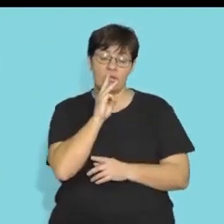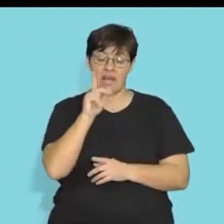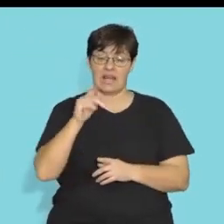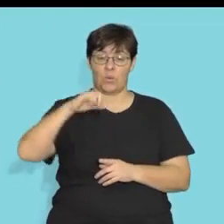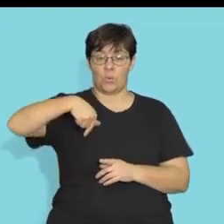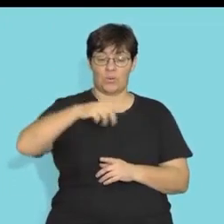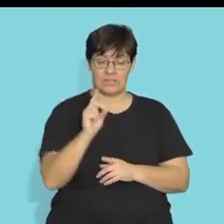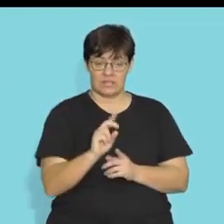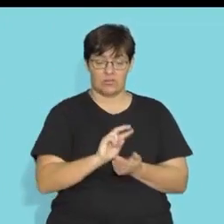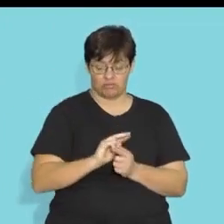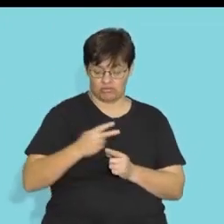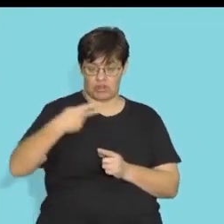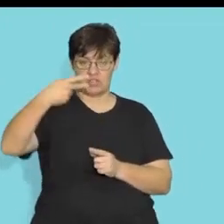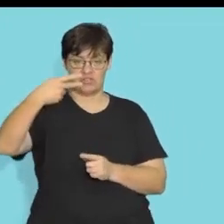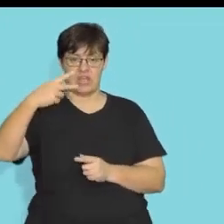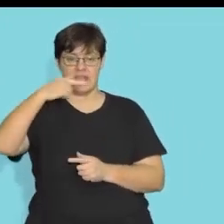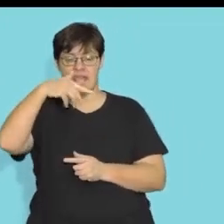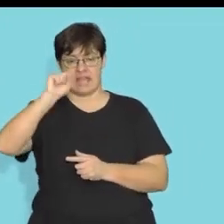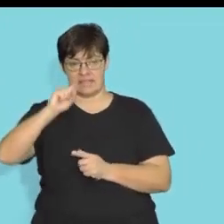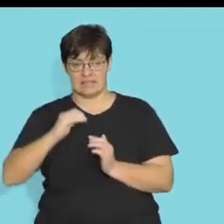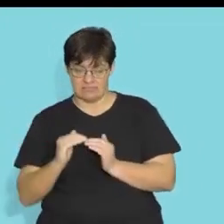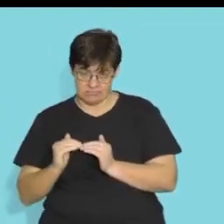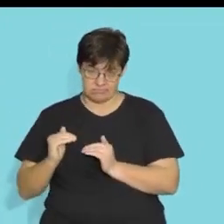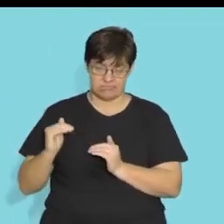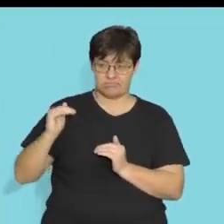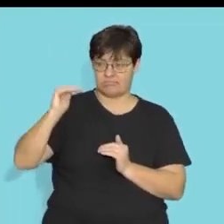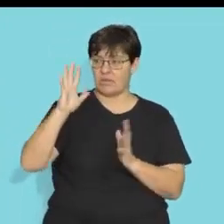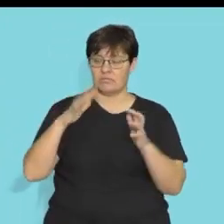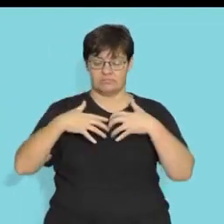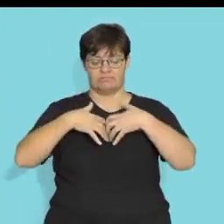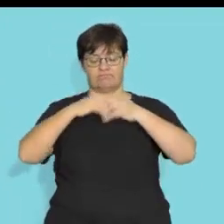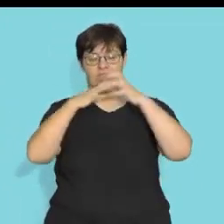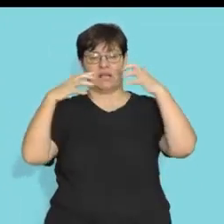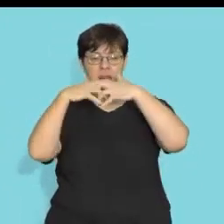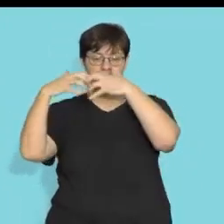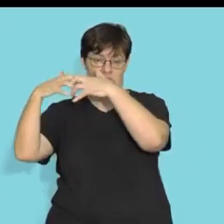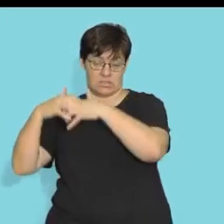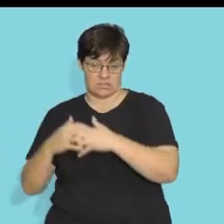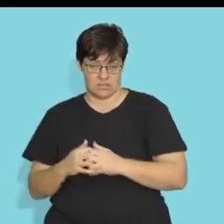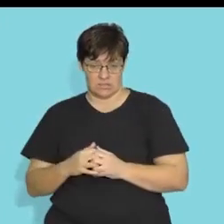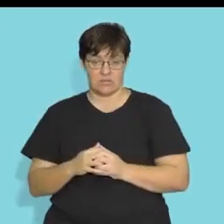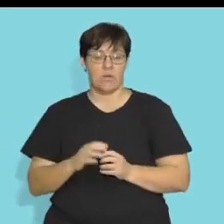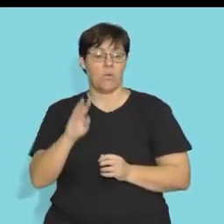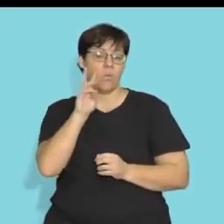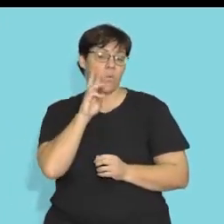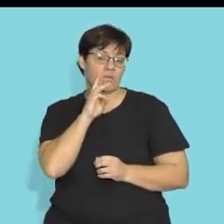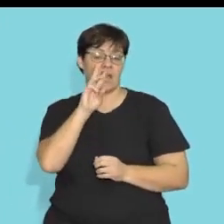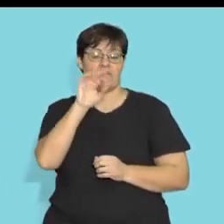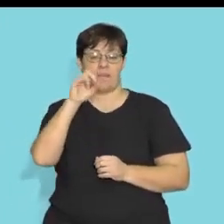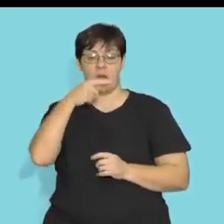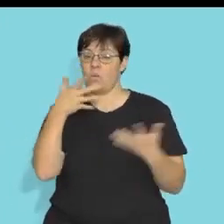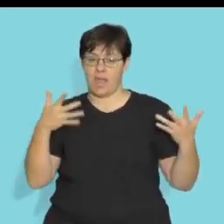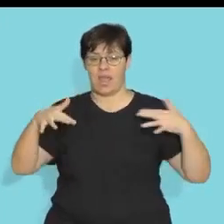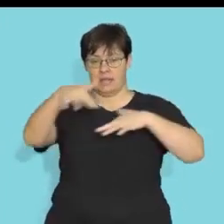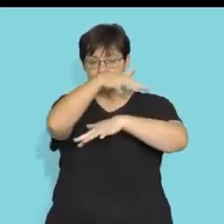a liquid state to a gas state and rises to form what we refer to as clouds and water vapor